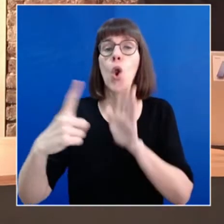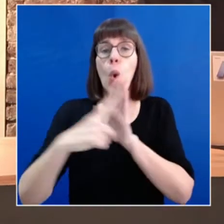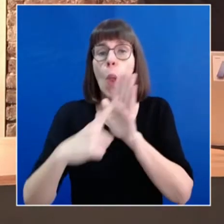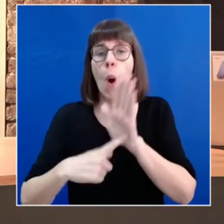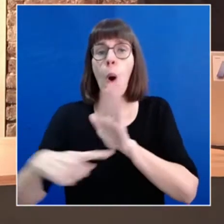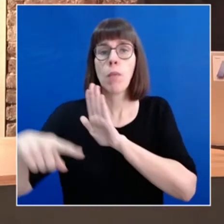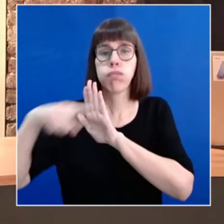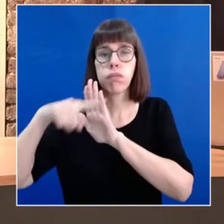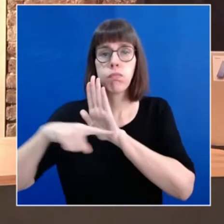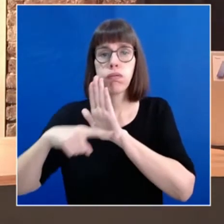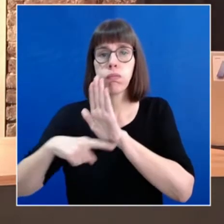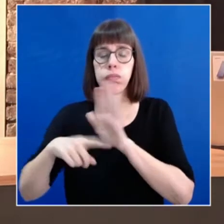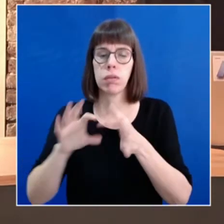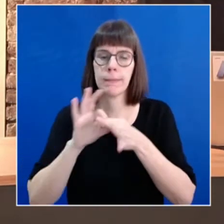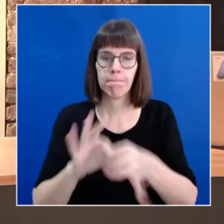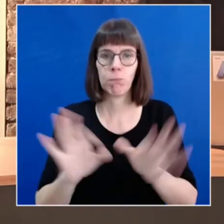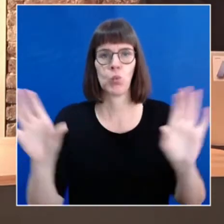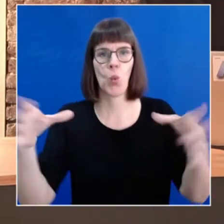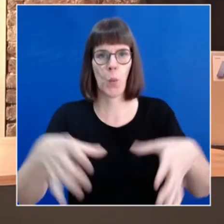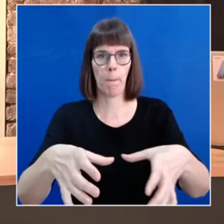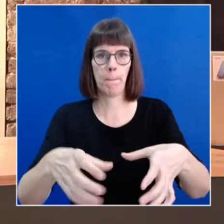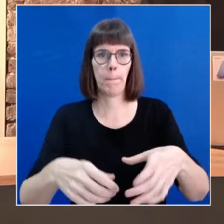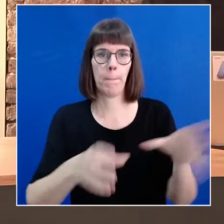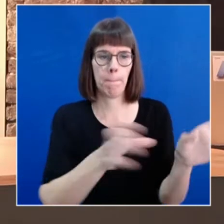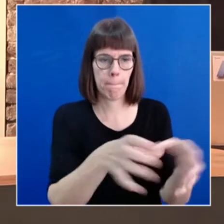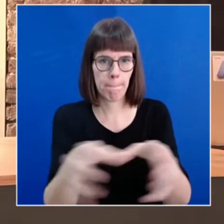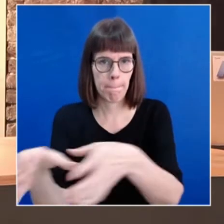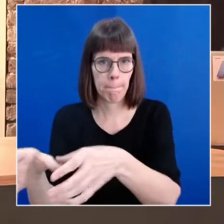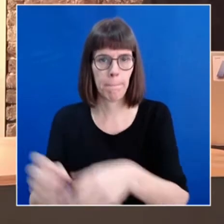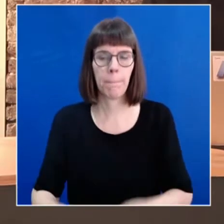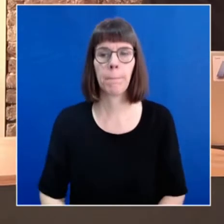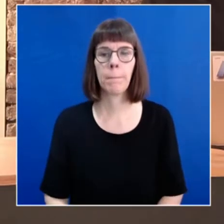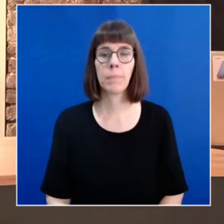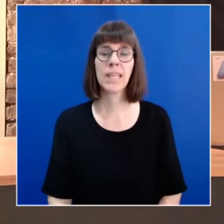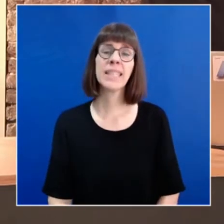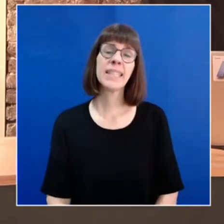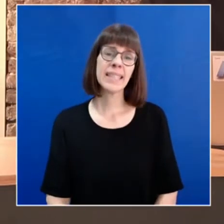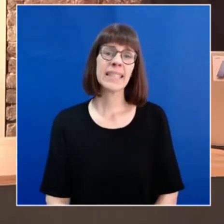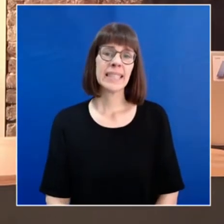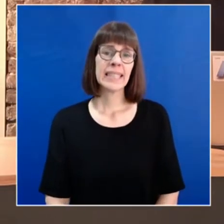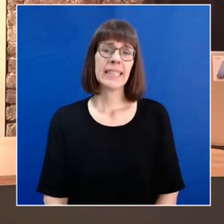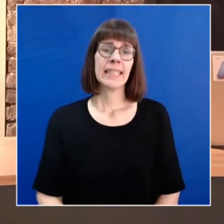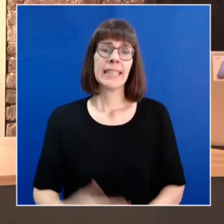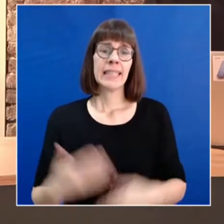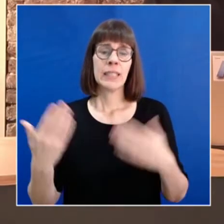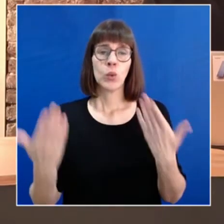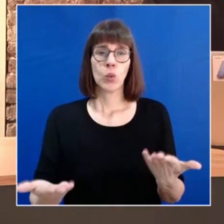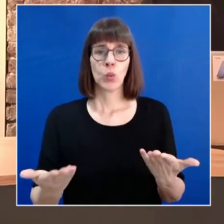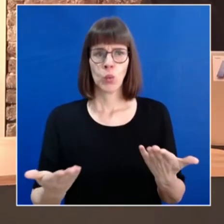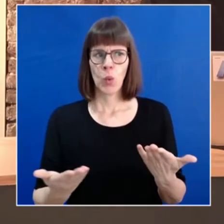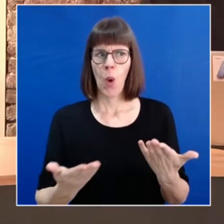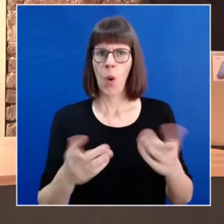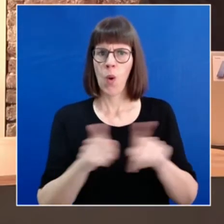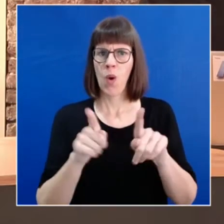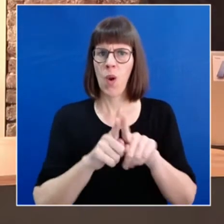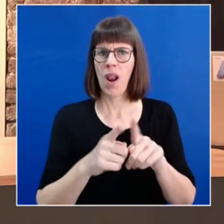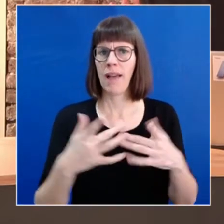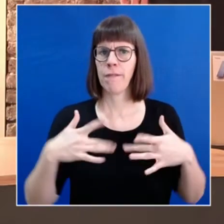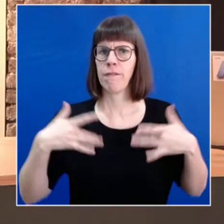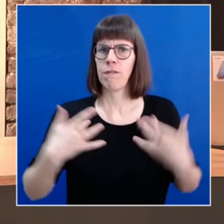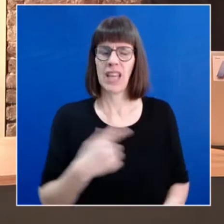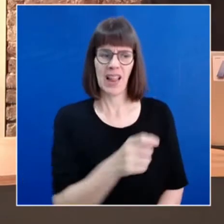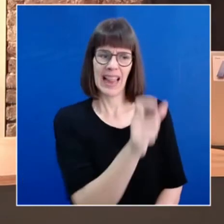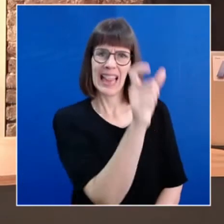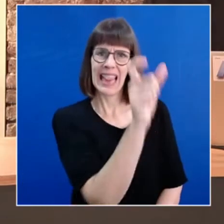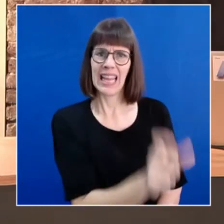group. So it's hard to say that, but you can say that we de-individualized people, and it's a